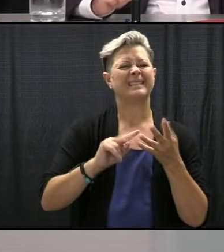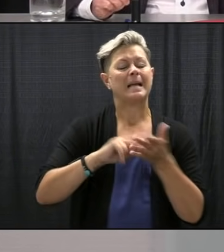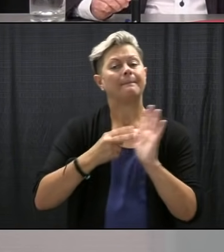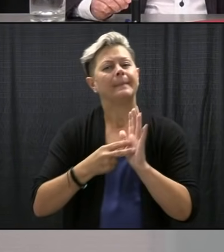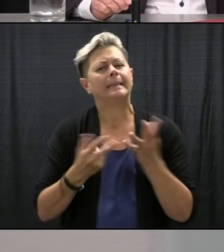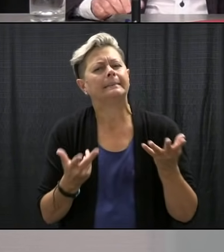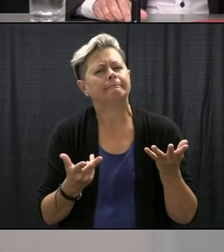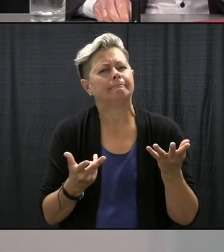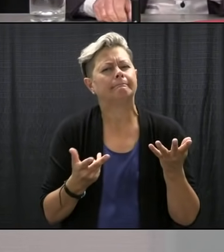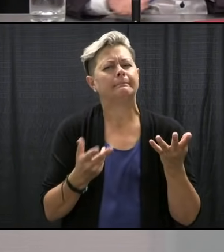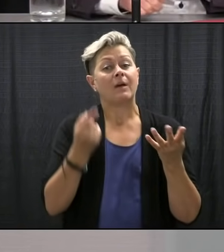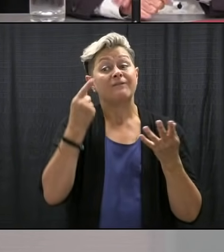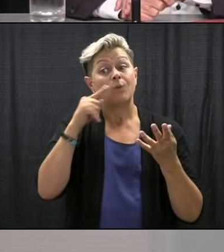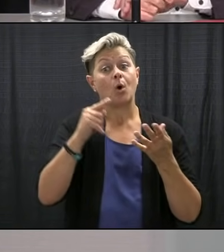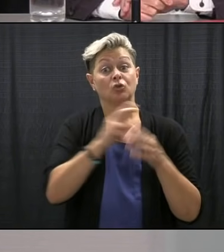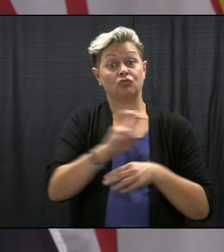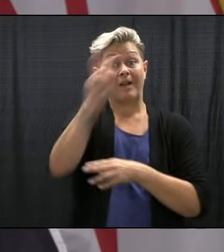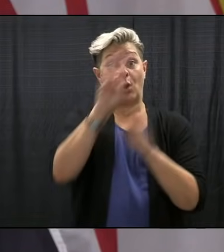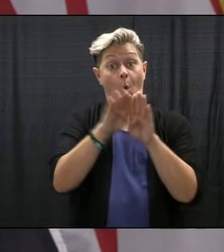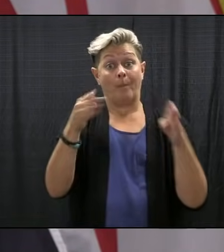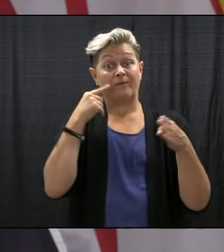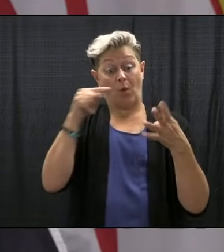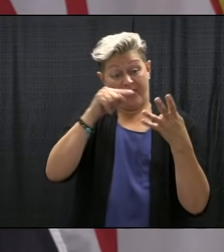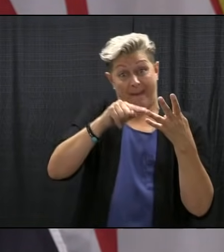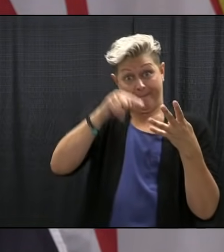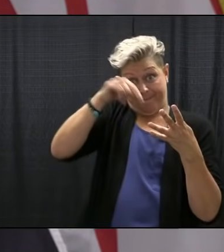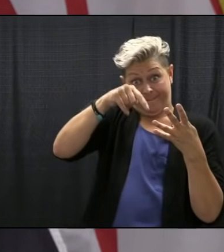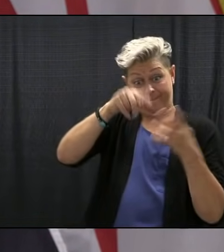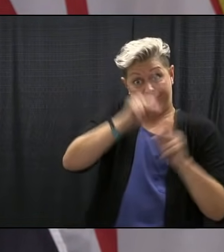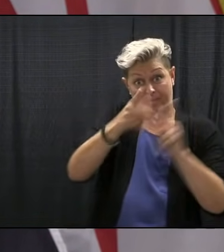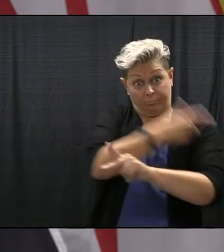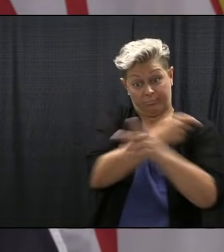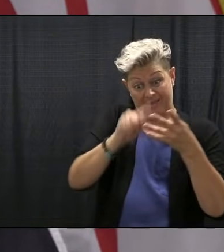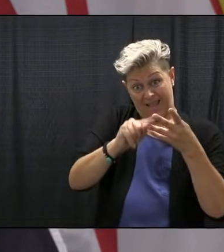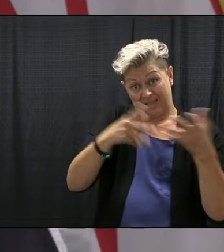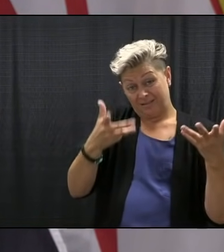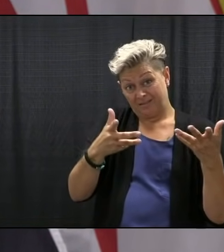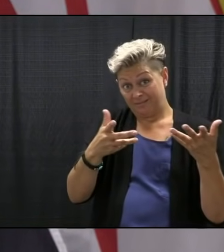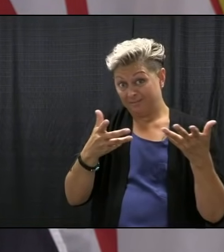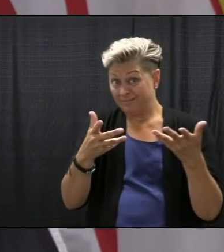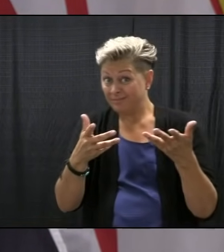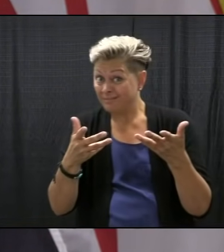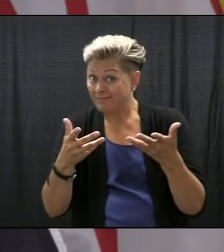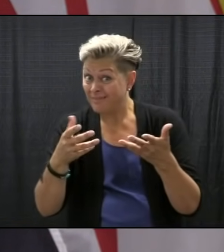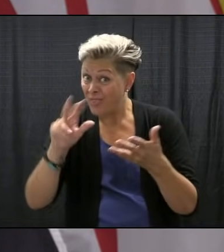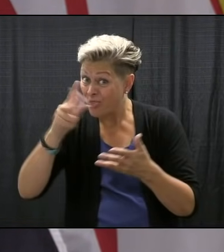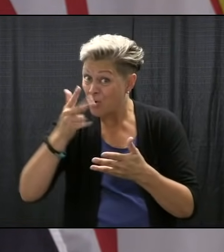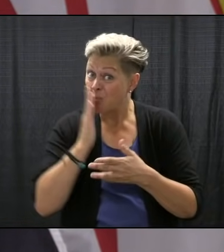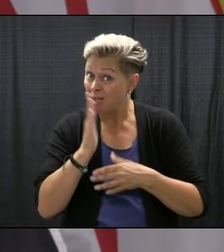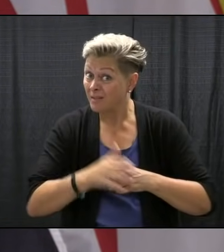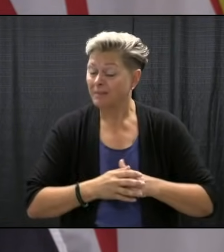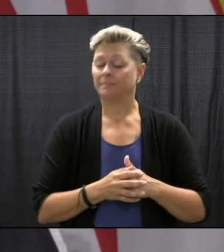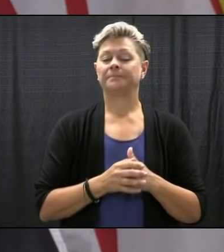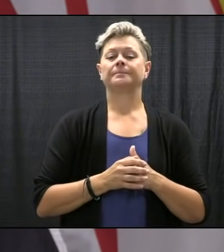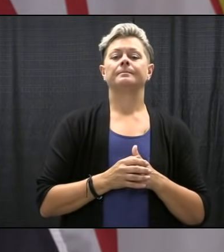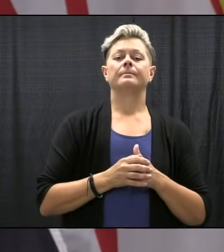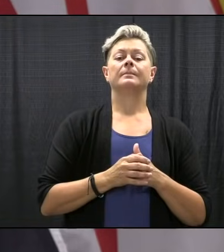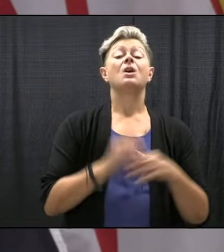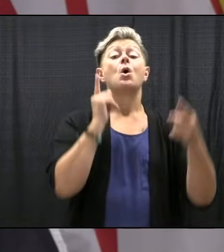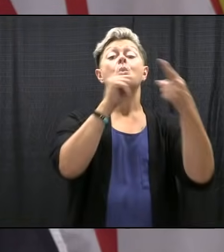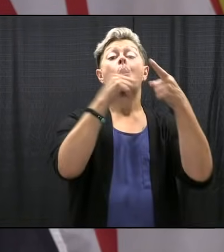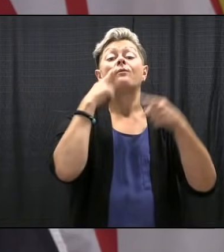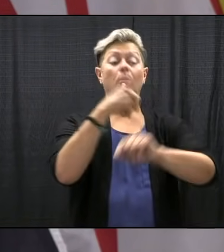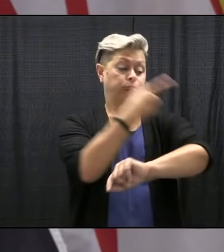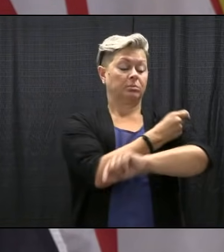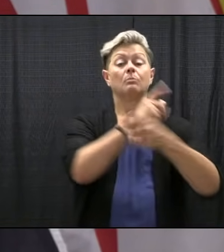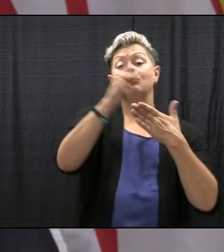that to open up for them. So I think at this point, our goal, as I've said before, the goal of our immunization program is really to